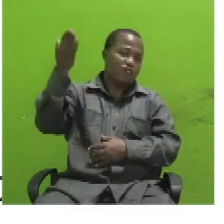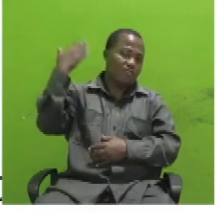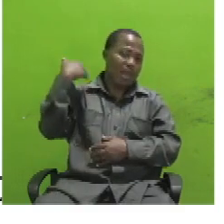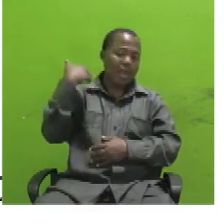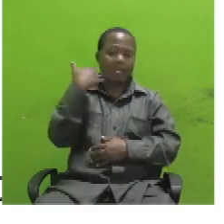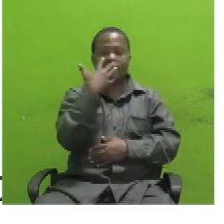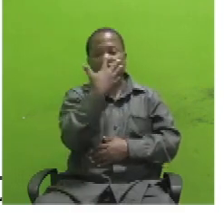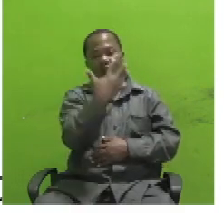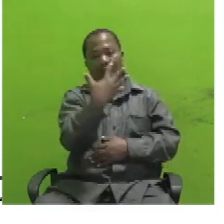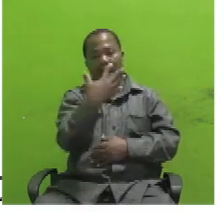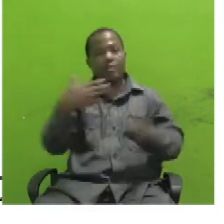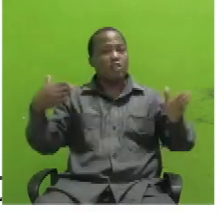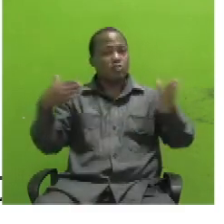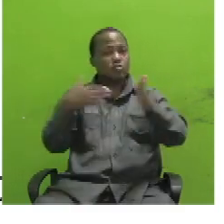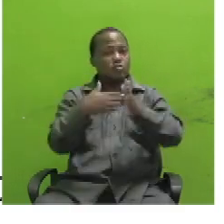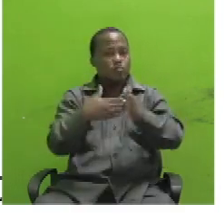5:05 to